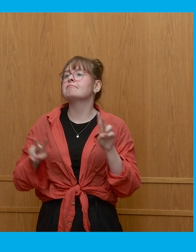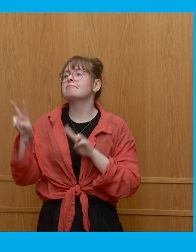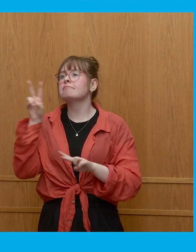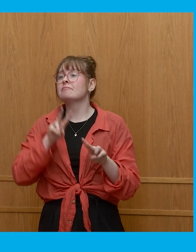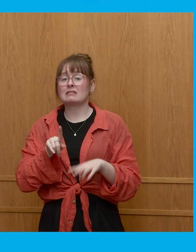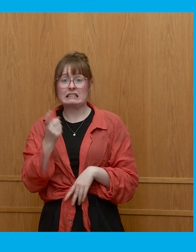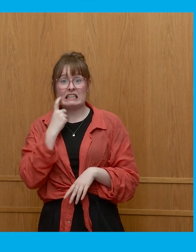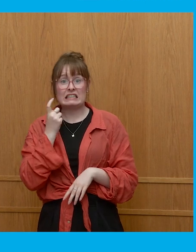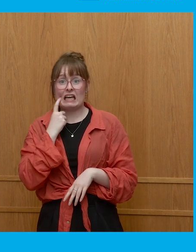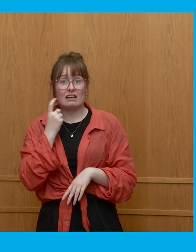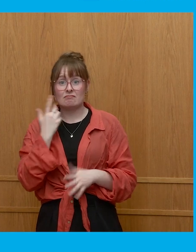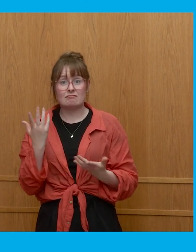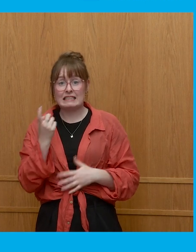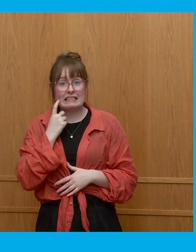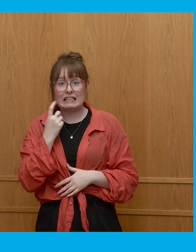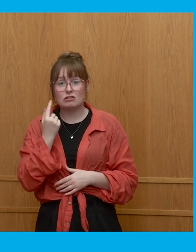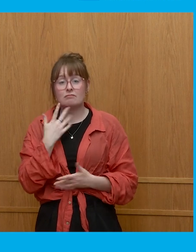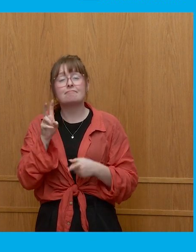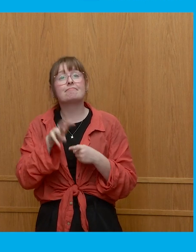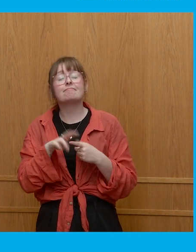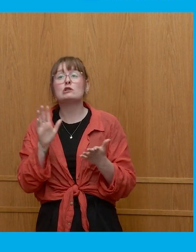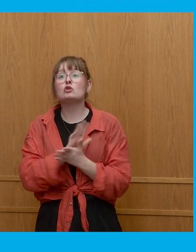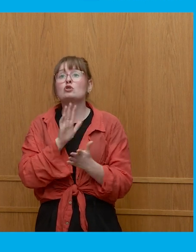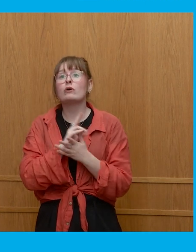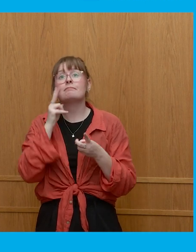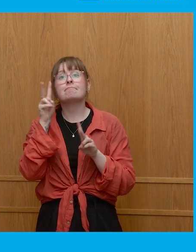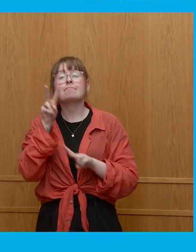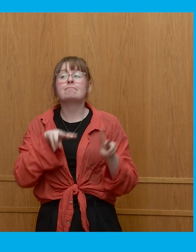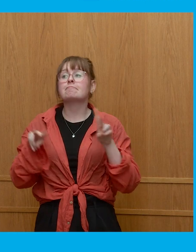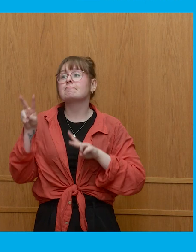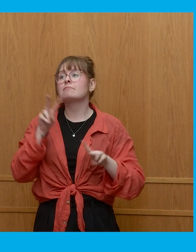easy as that, maybe. But